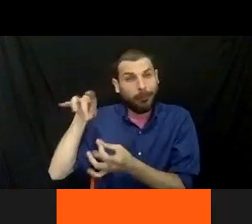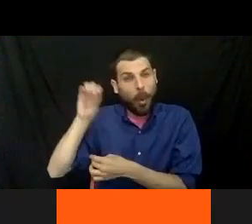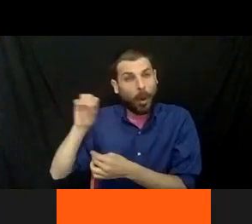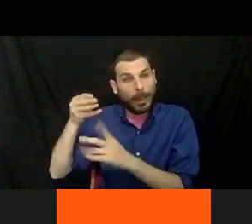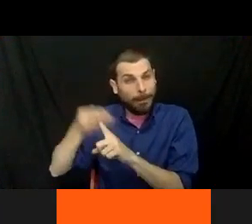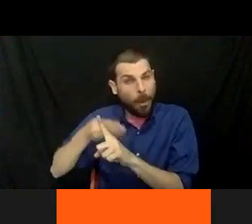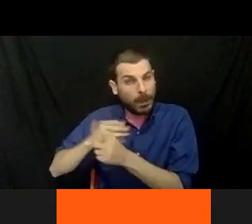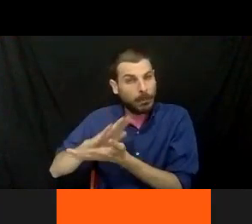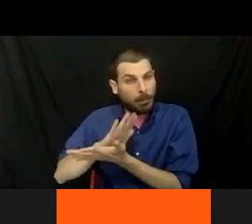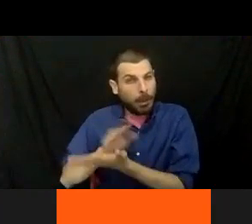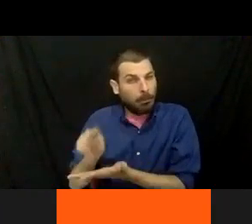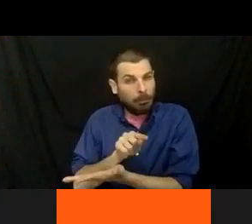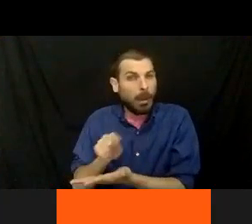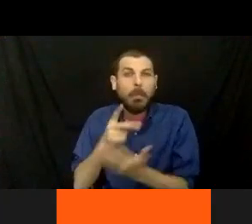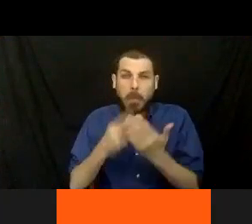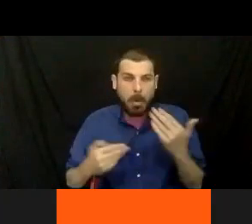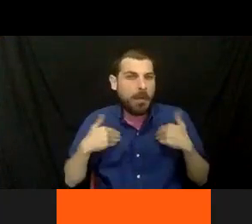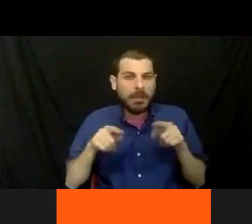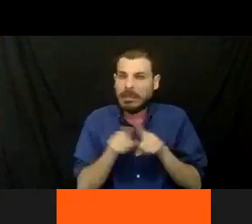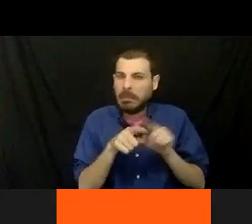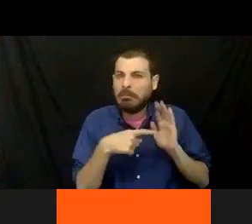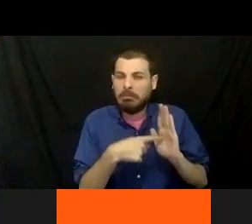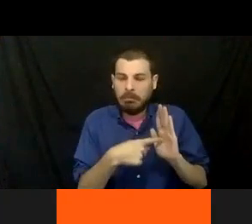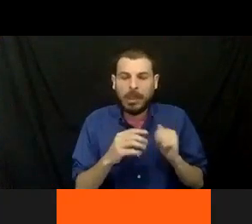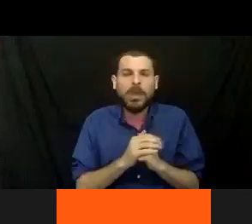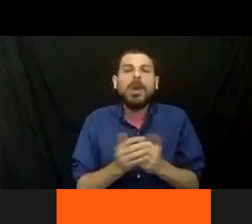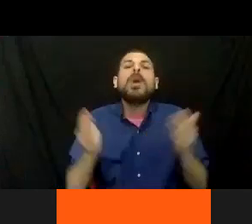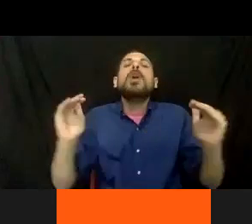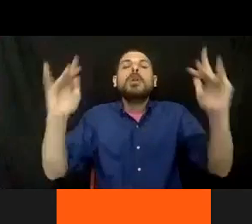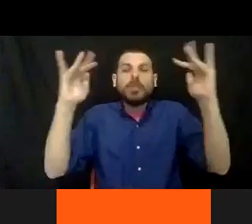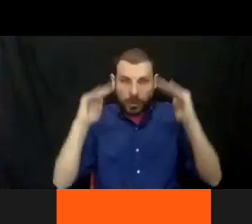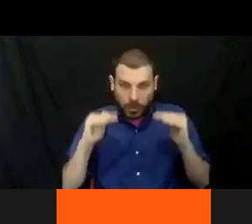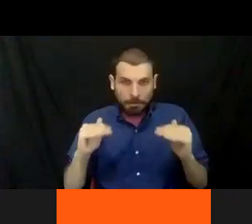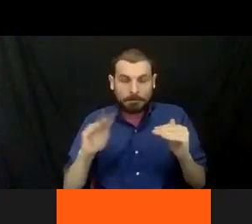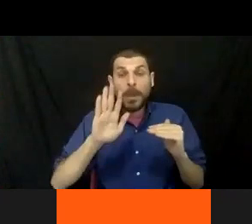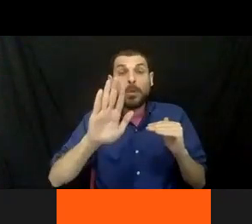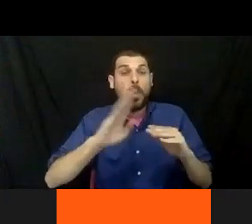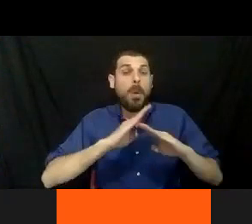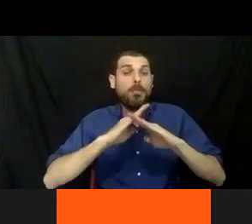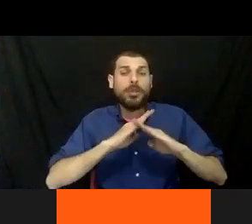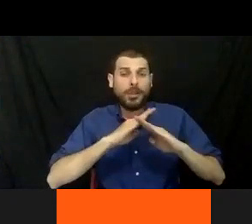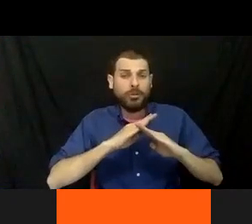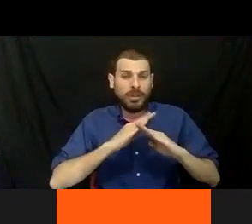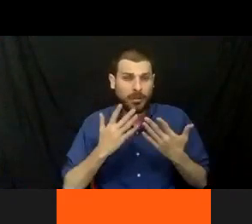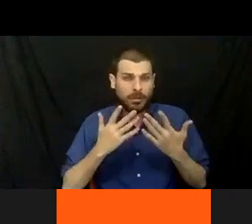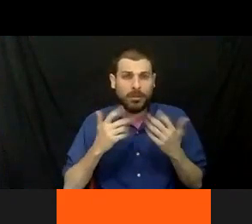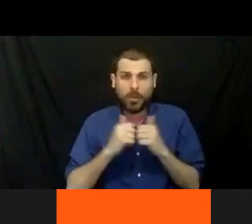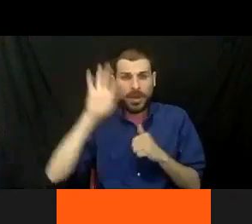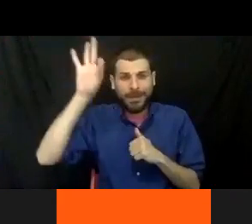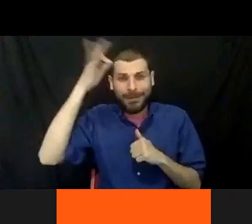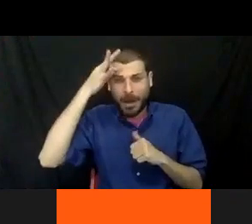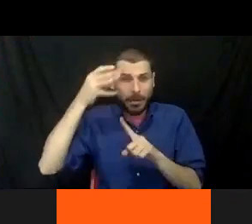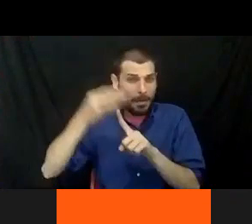about the protections that you can get on federally backed mortgage